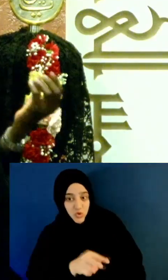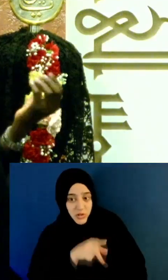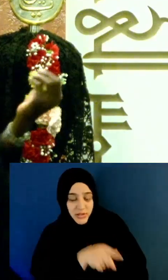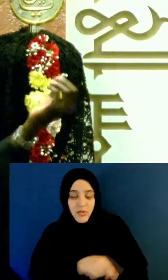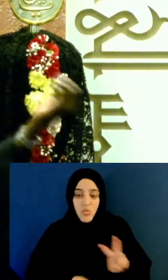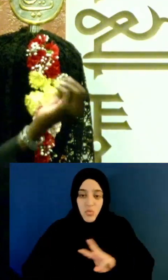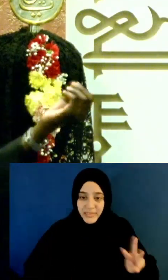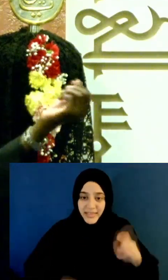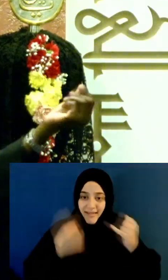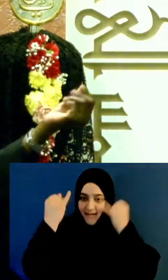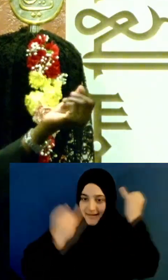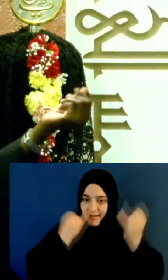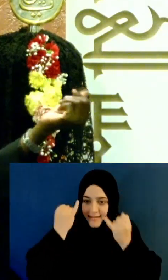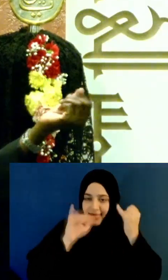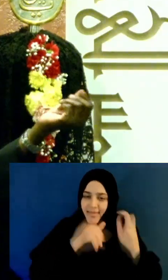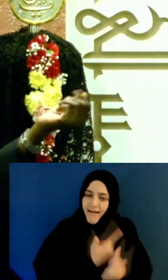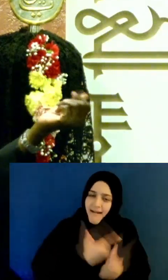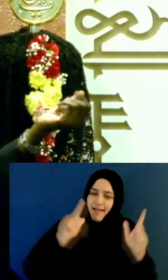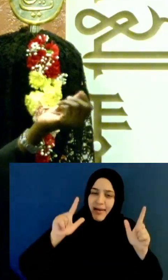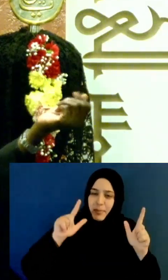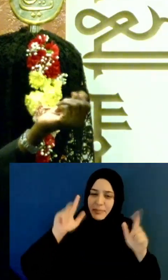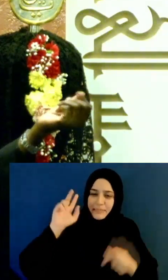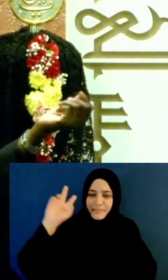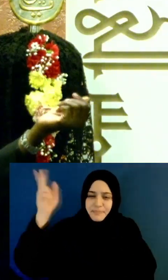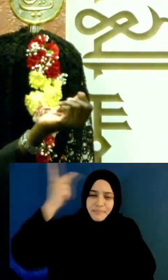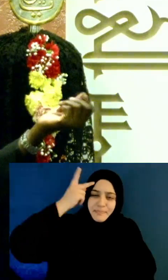Mehware Zindigi.